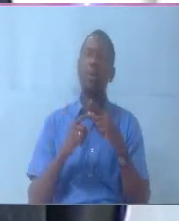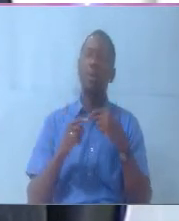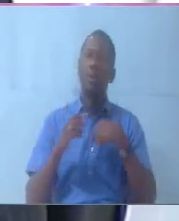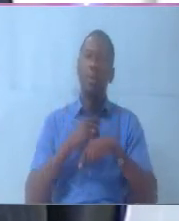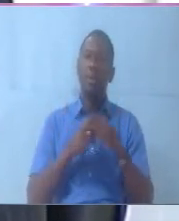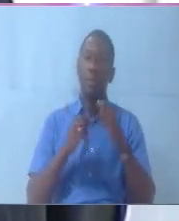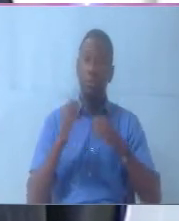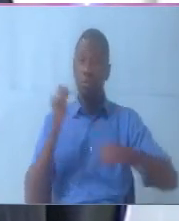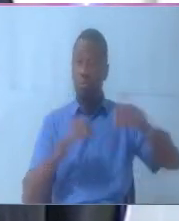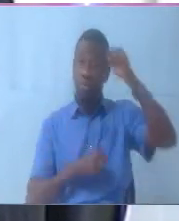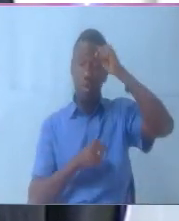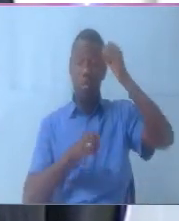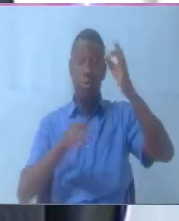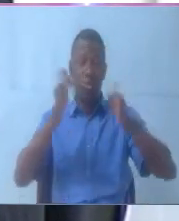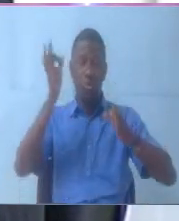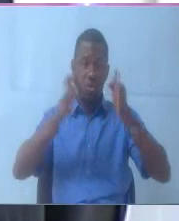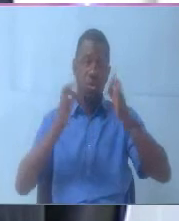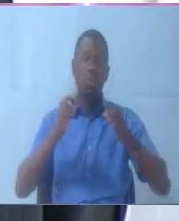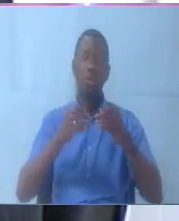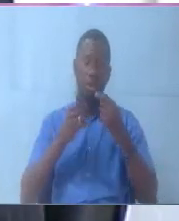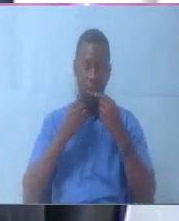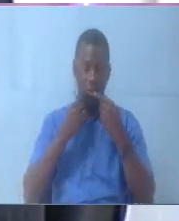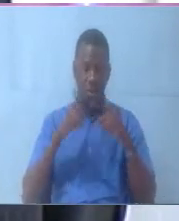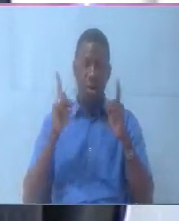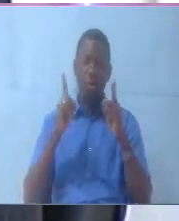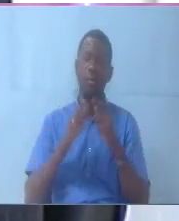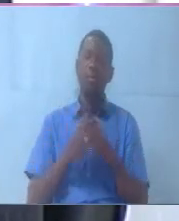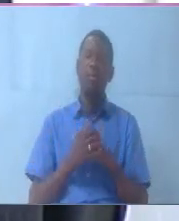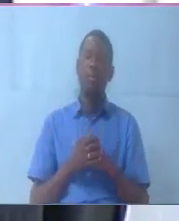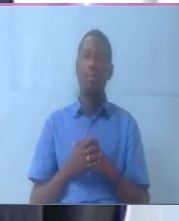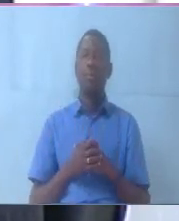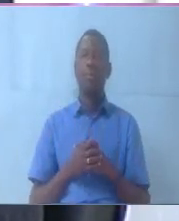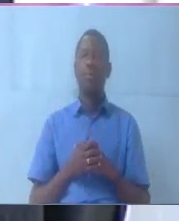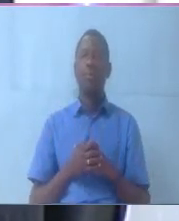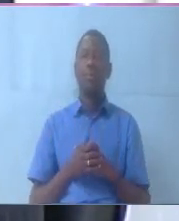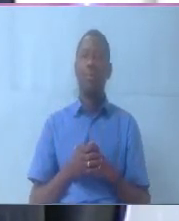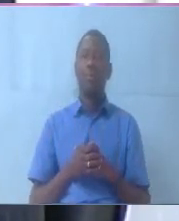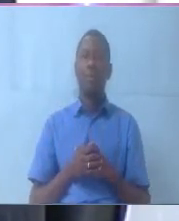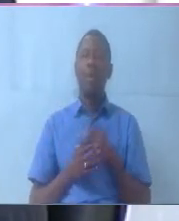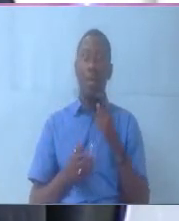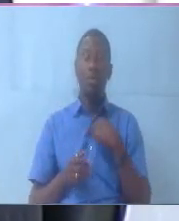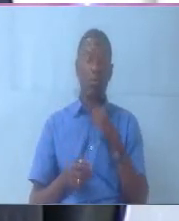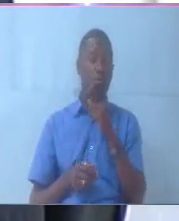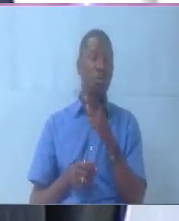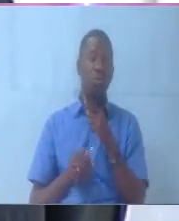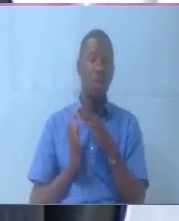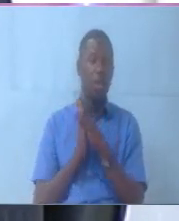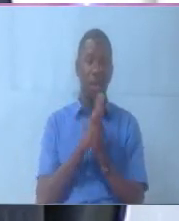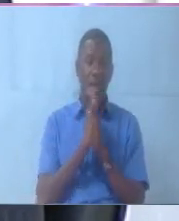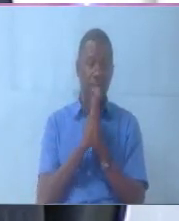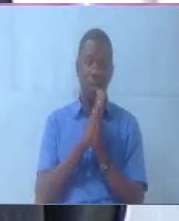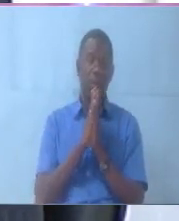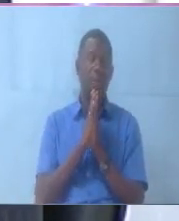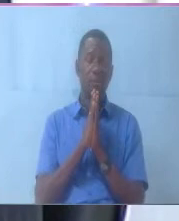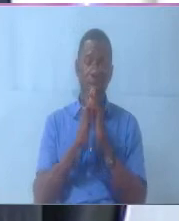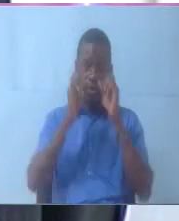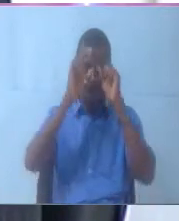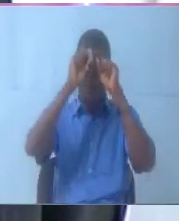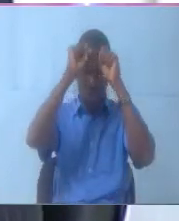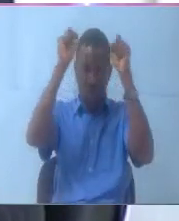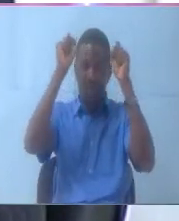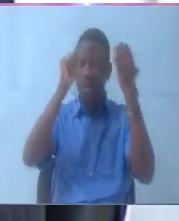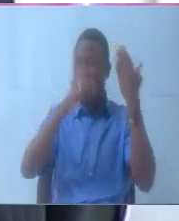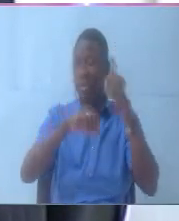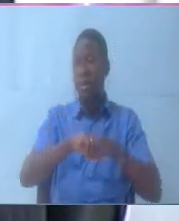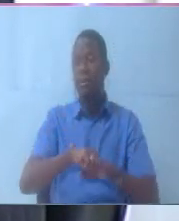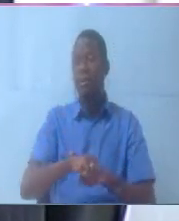sarto melondi panelo kafo mulu menu sita kuna ateleo kango banke. And it was against the state. Andu amunta kulo meye mansakunda